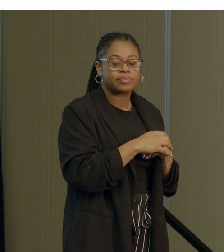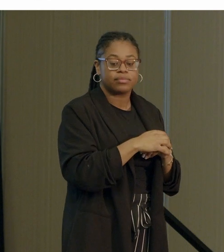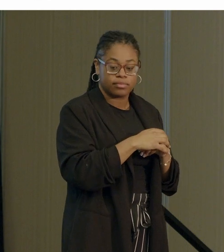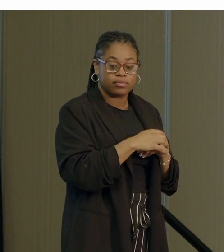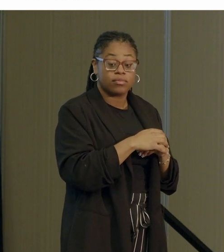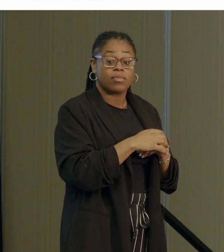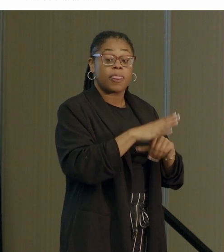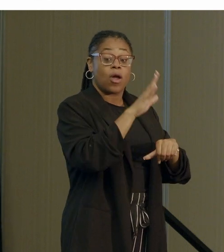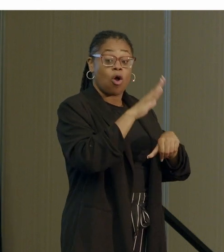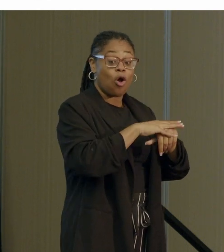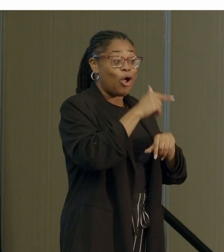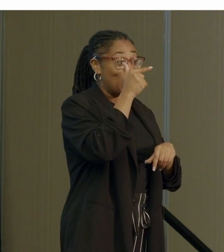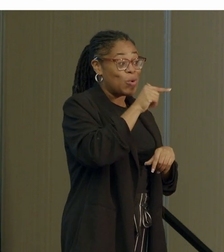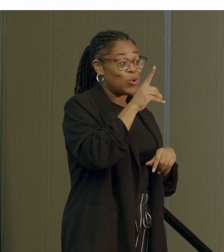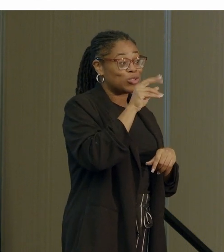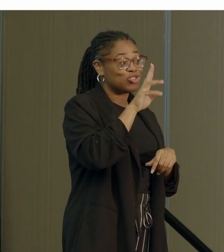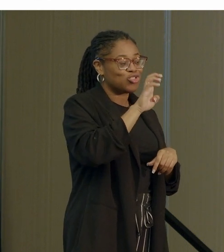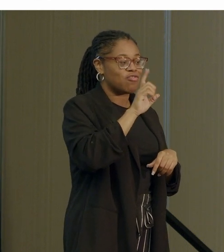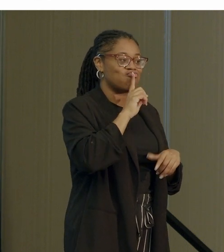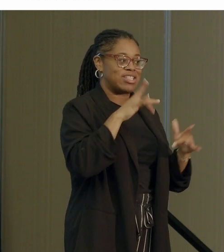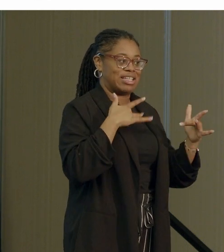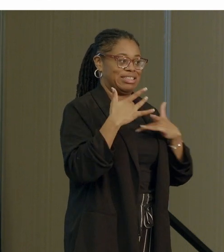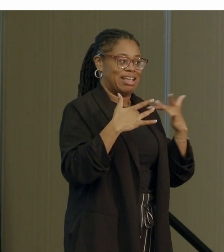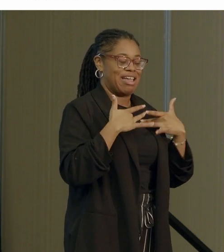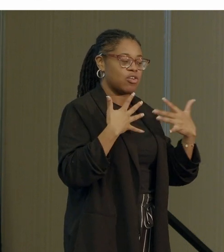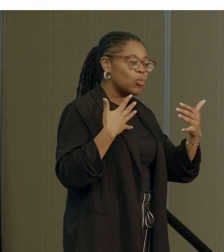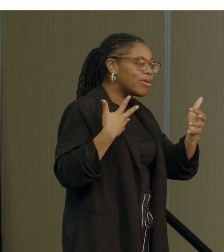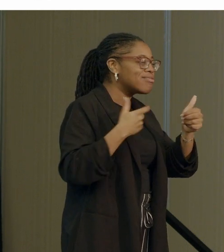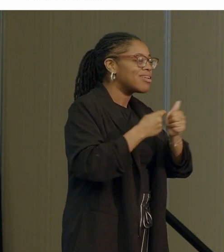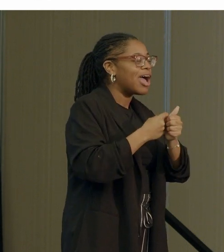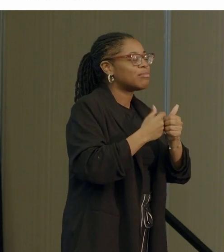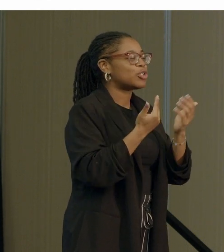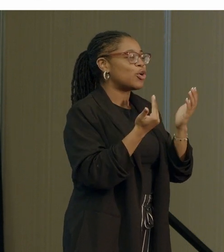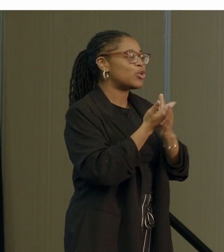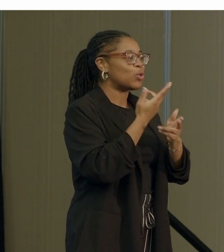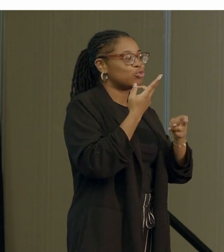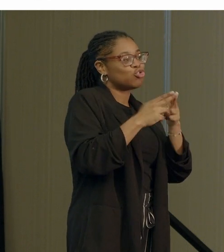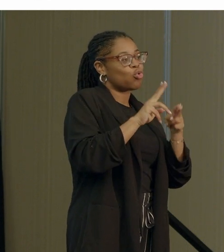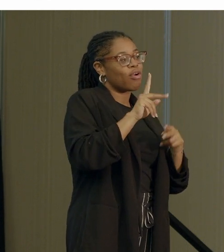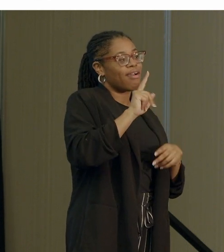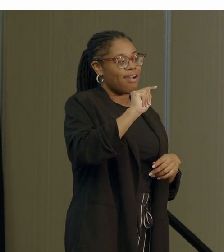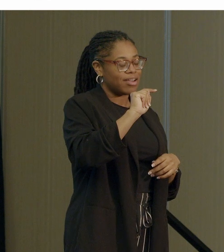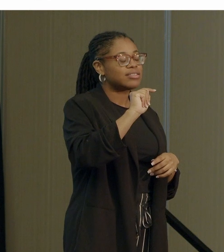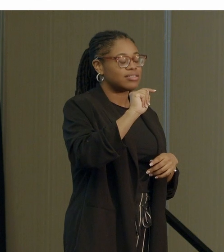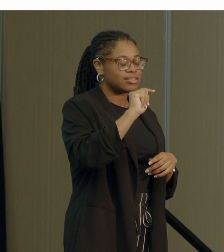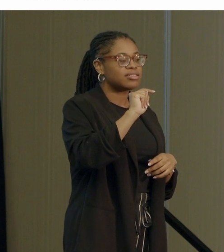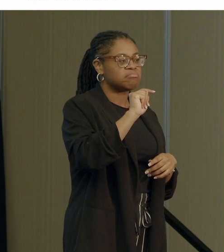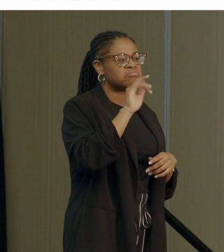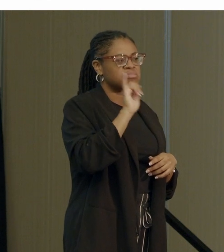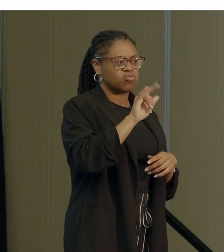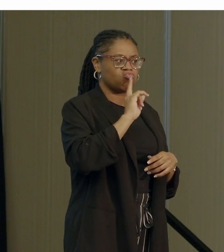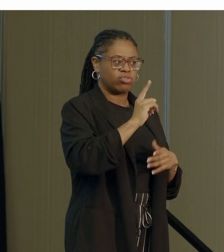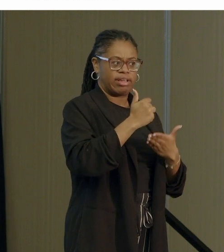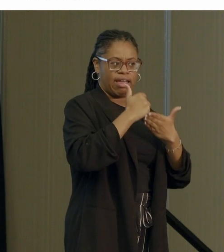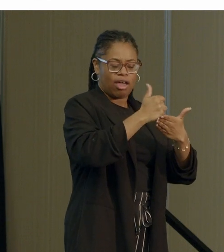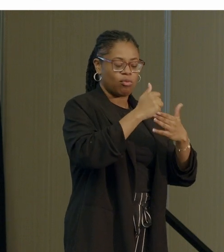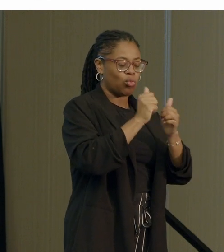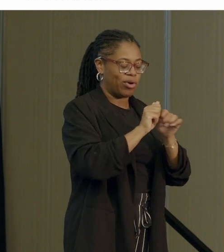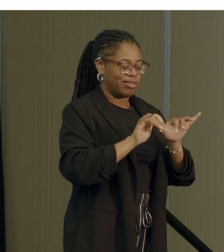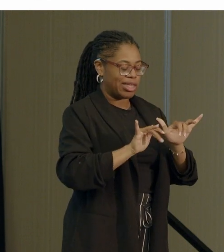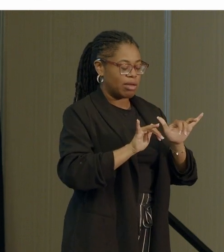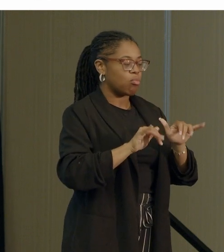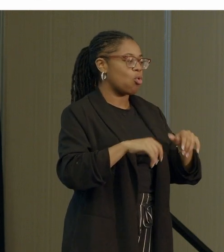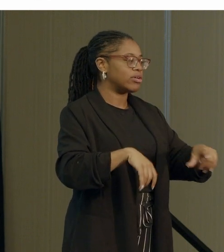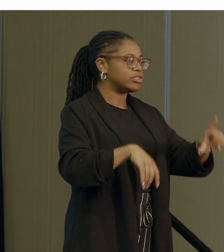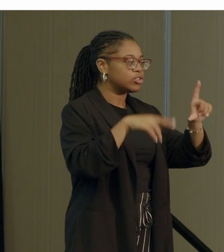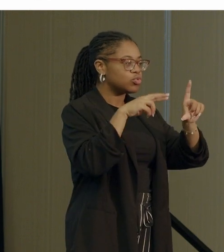On Google Drive, super excited to announce we've updated some of our shortcuts. Google Drive is built up to work really well with keyboards, screen